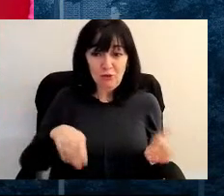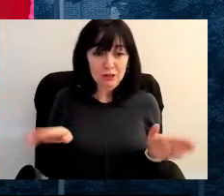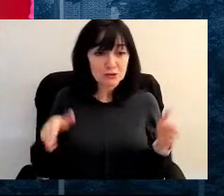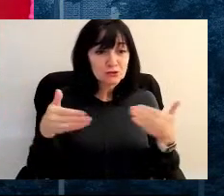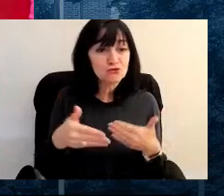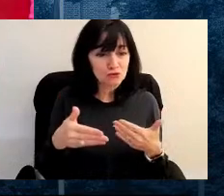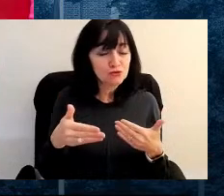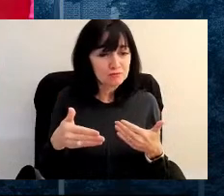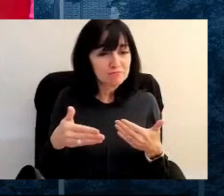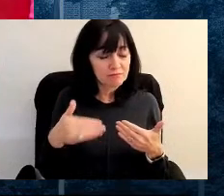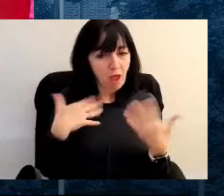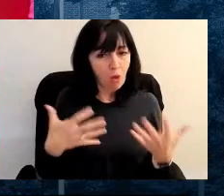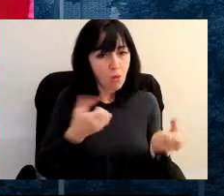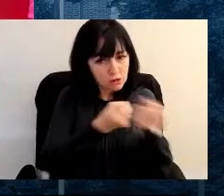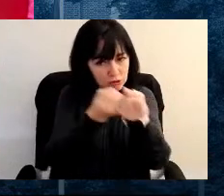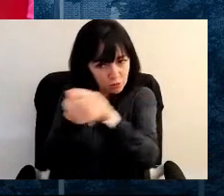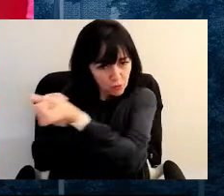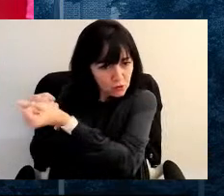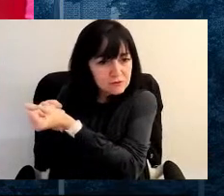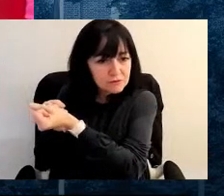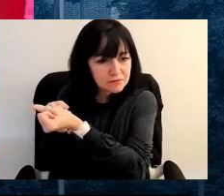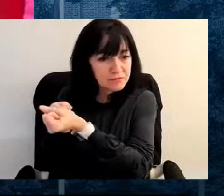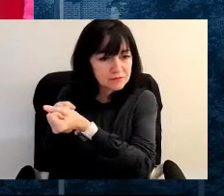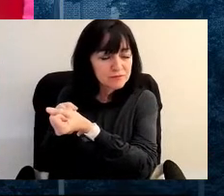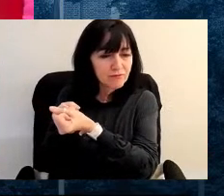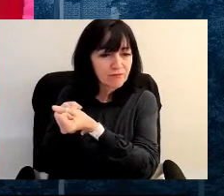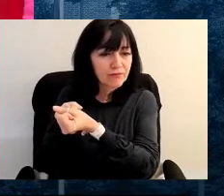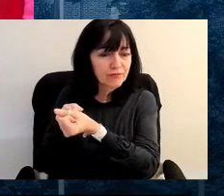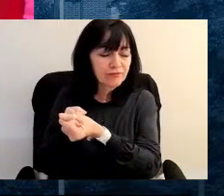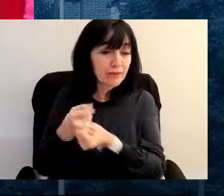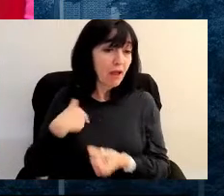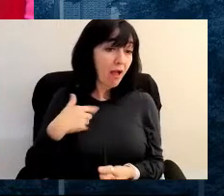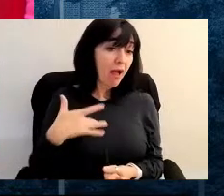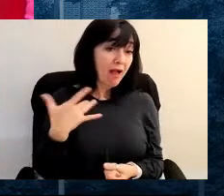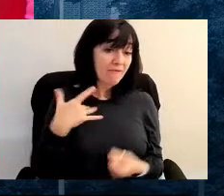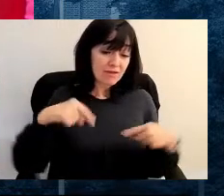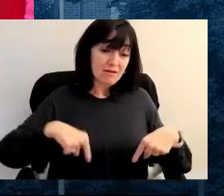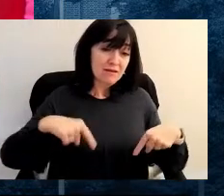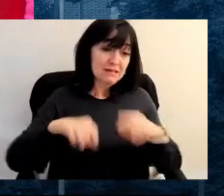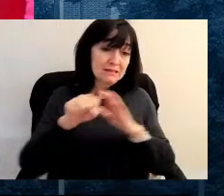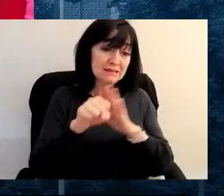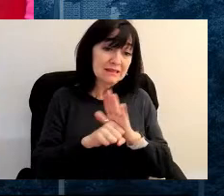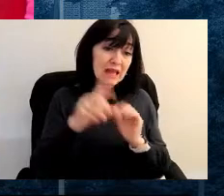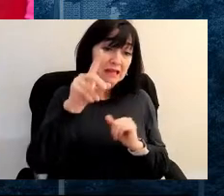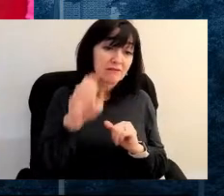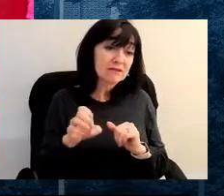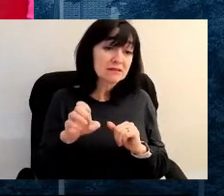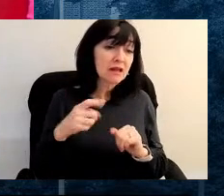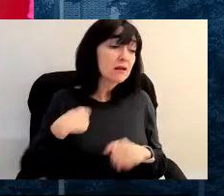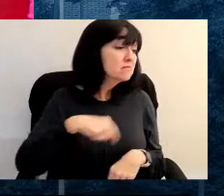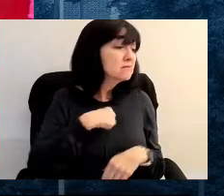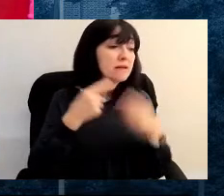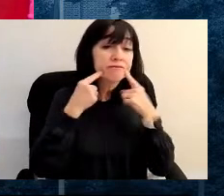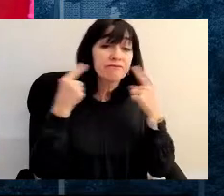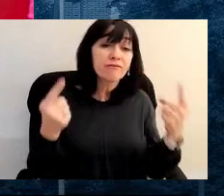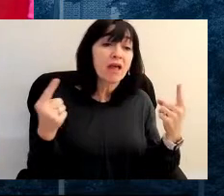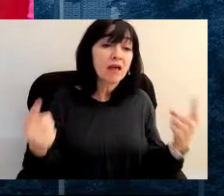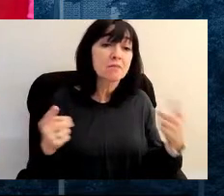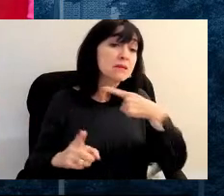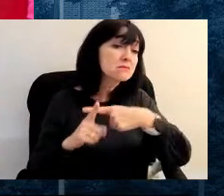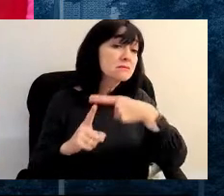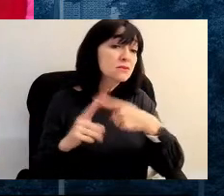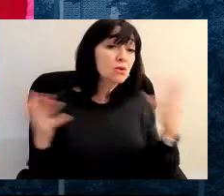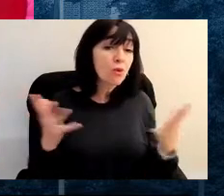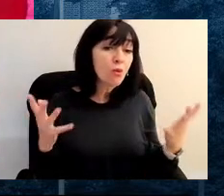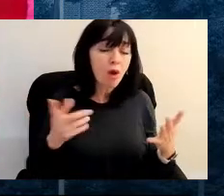do best here in Delaware is work together when we have a common goal. So I want to thank the